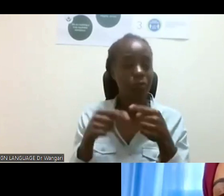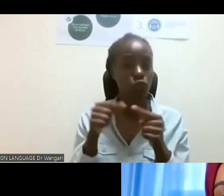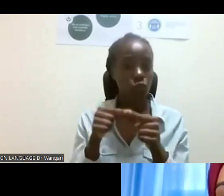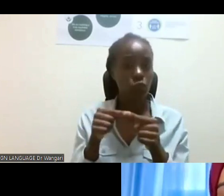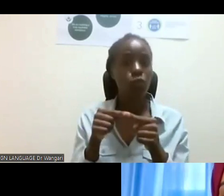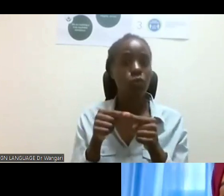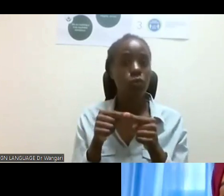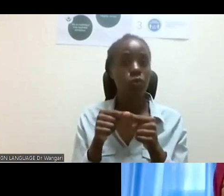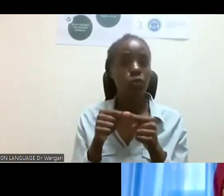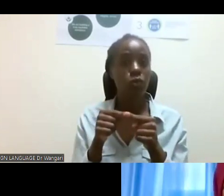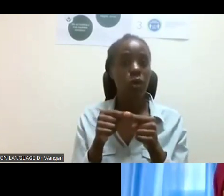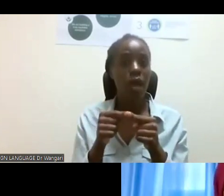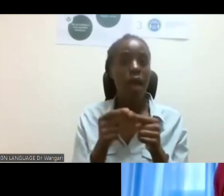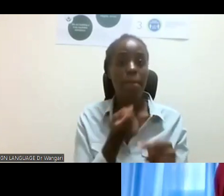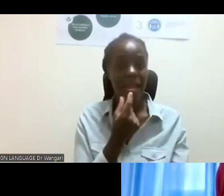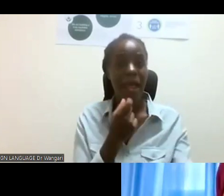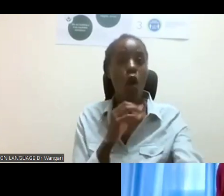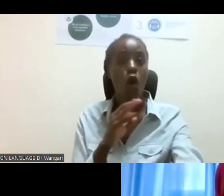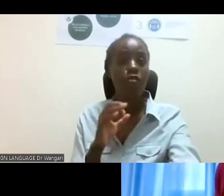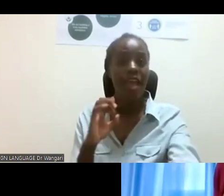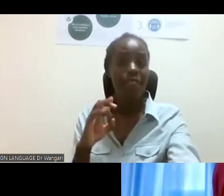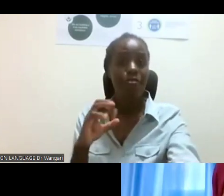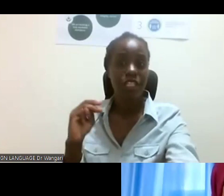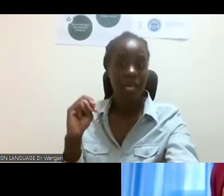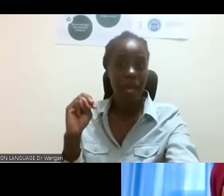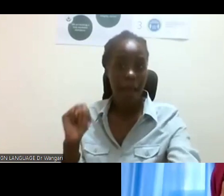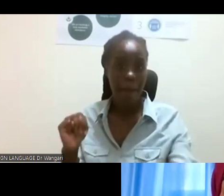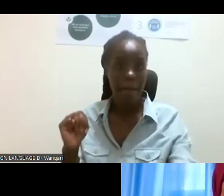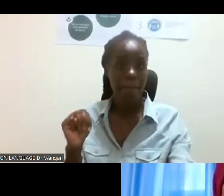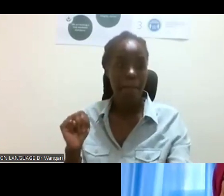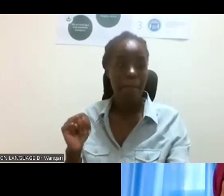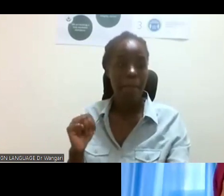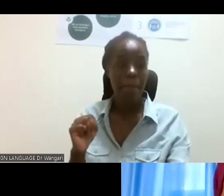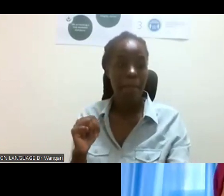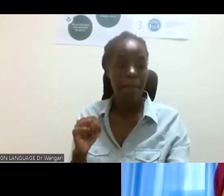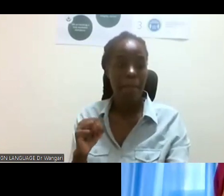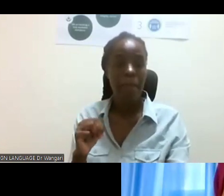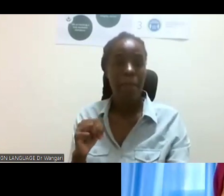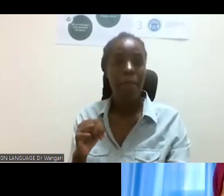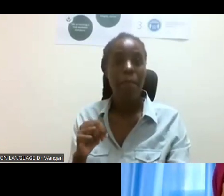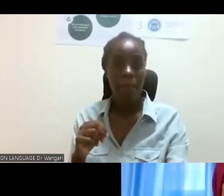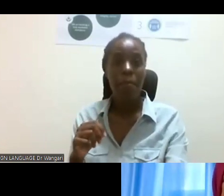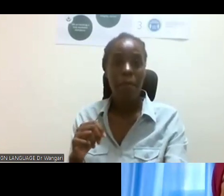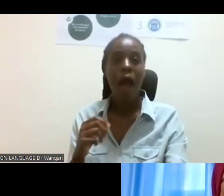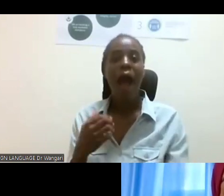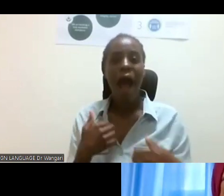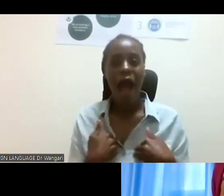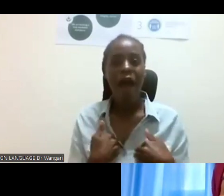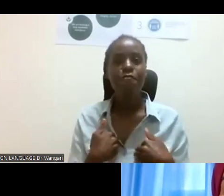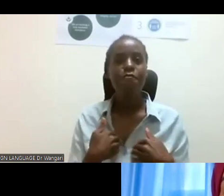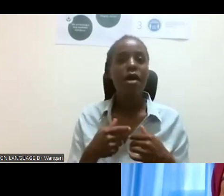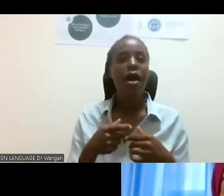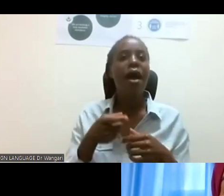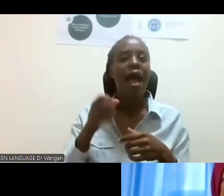the medicalization of FGM is rising here, especially in the past few years. So I